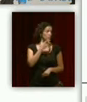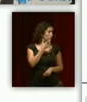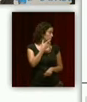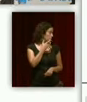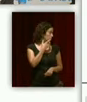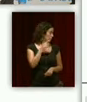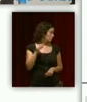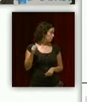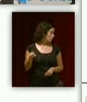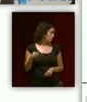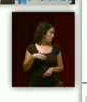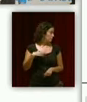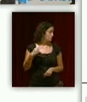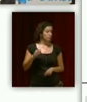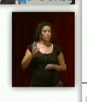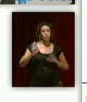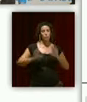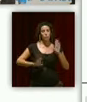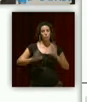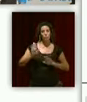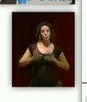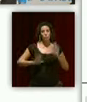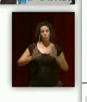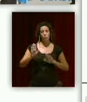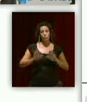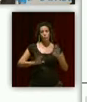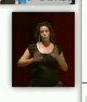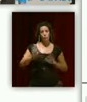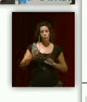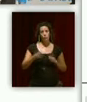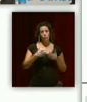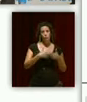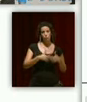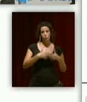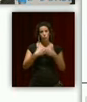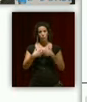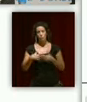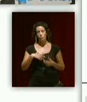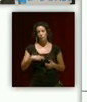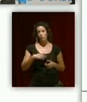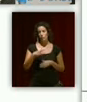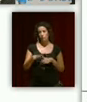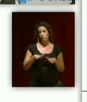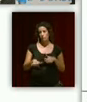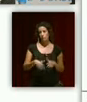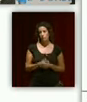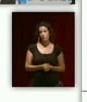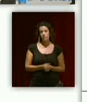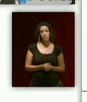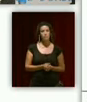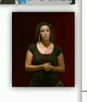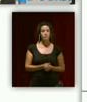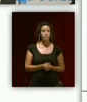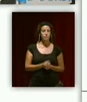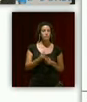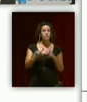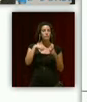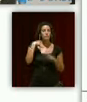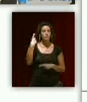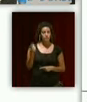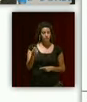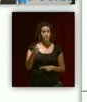user for that specific tab. Here, for example, we could move the robot motor, engine to